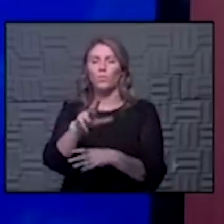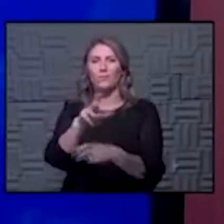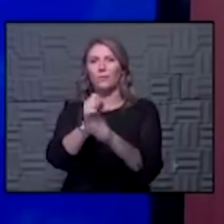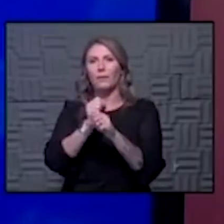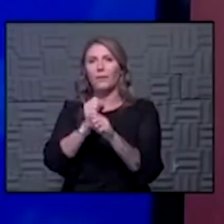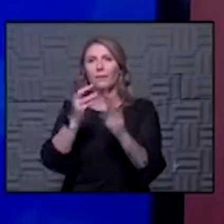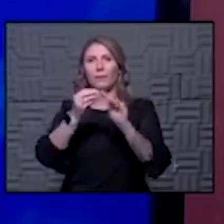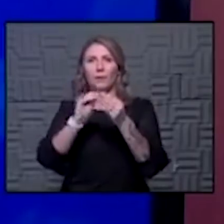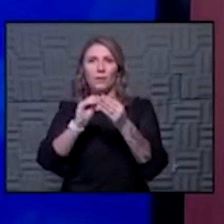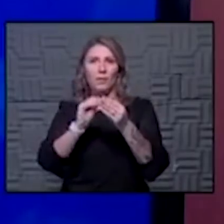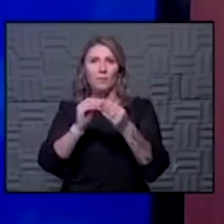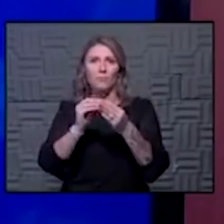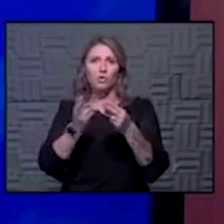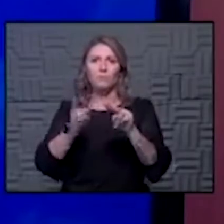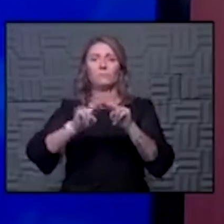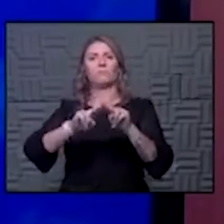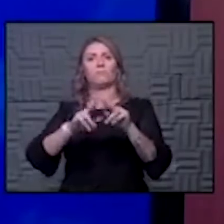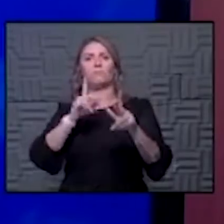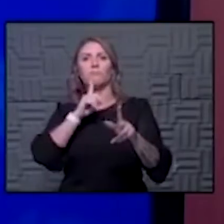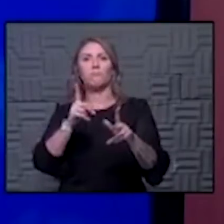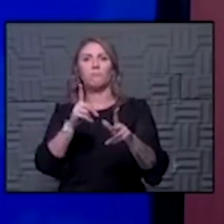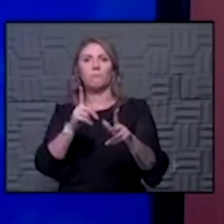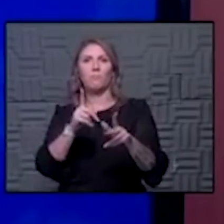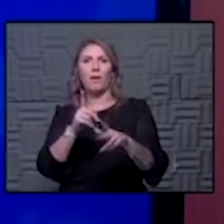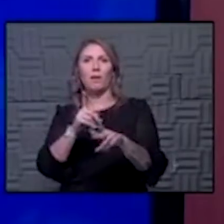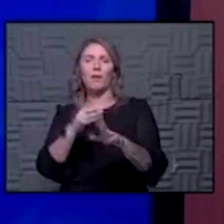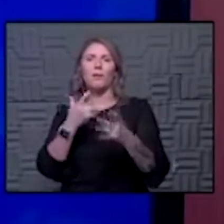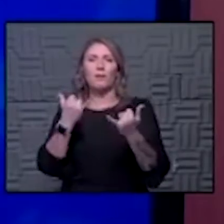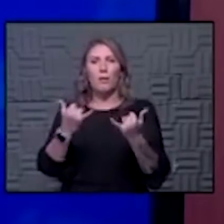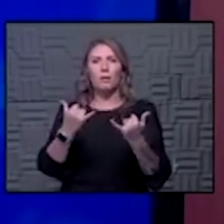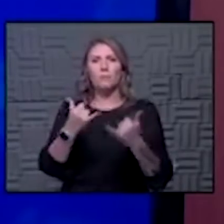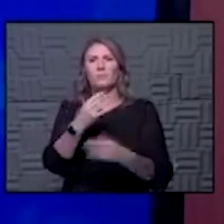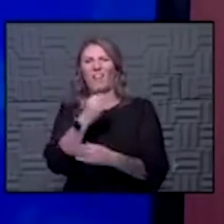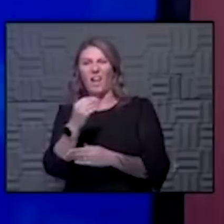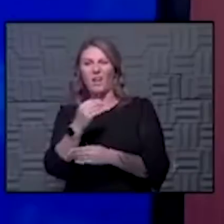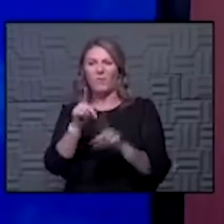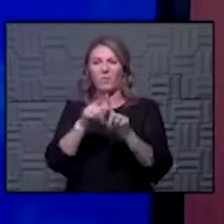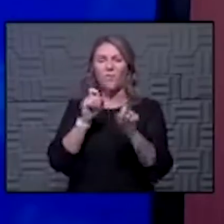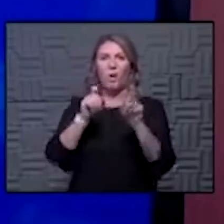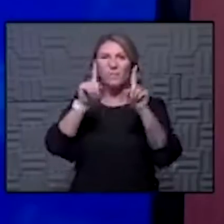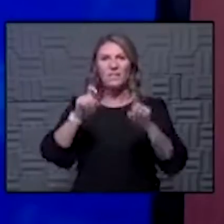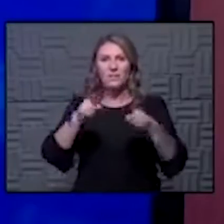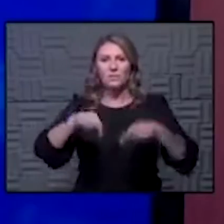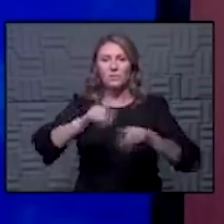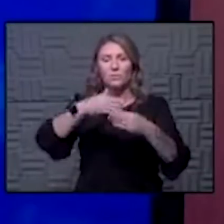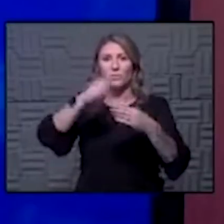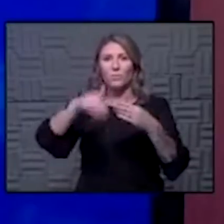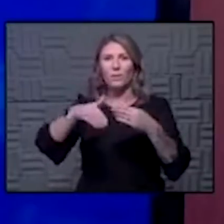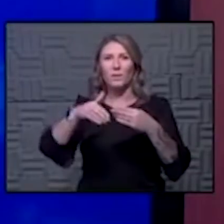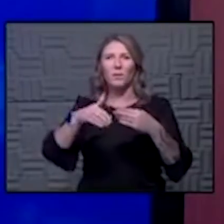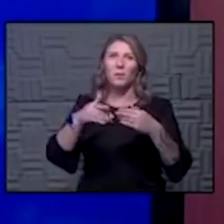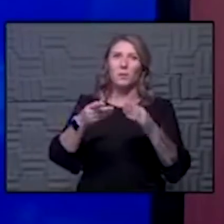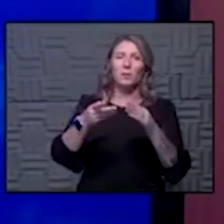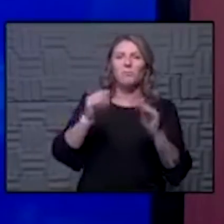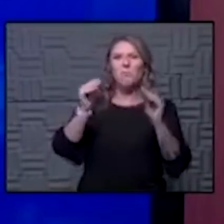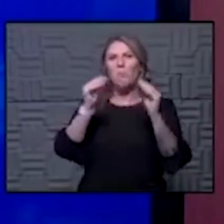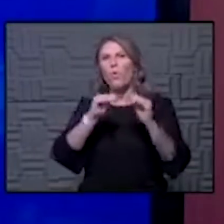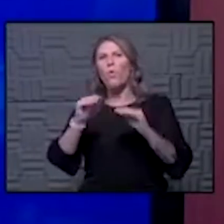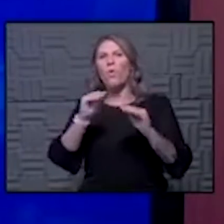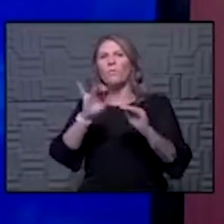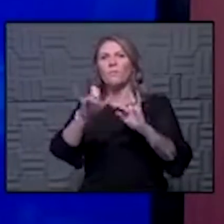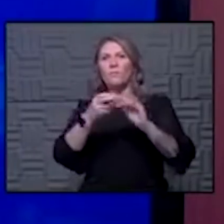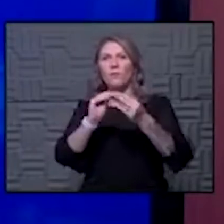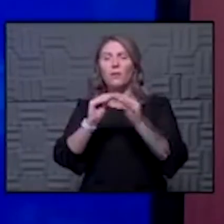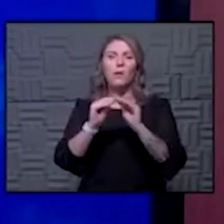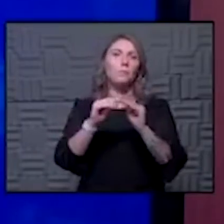updated today with results from testing that was done over the weekend. That will move them a little bit. But no doubt we have continued